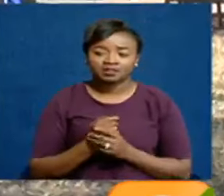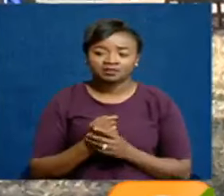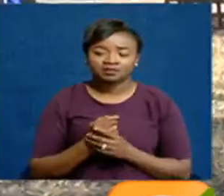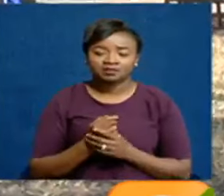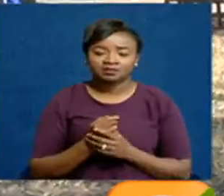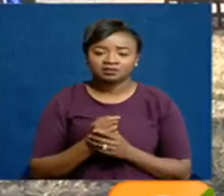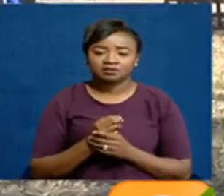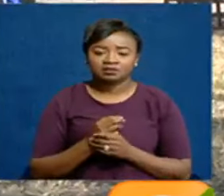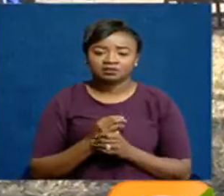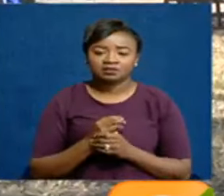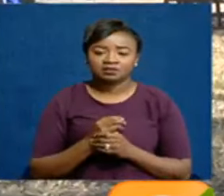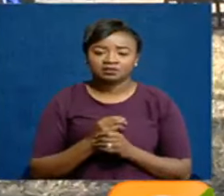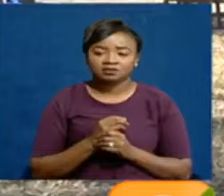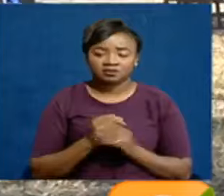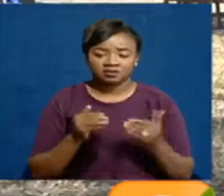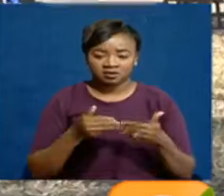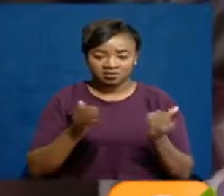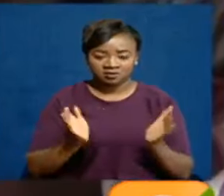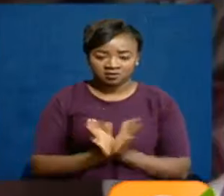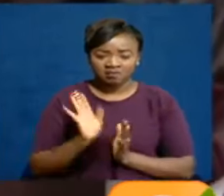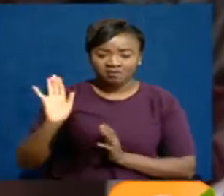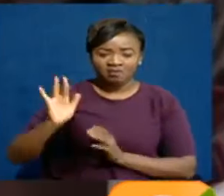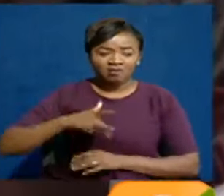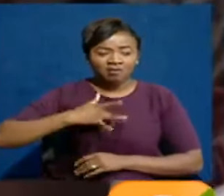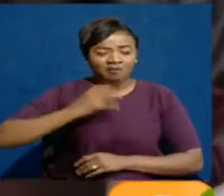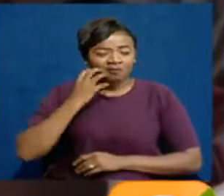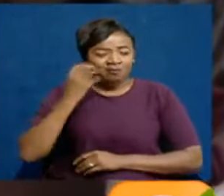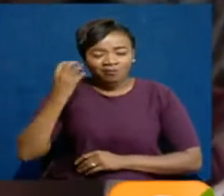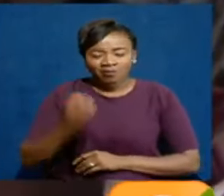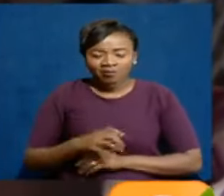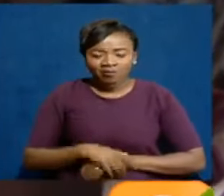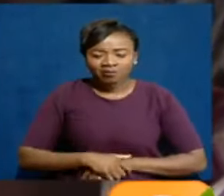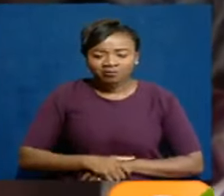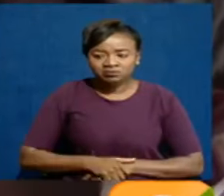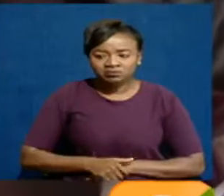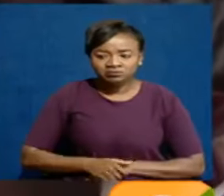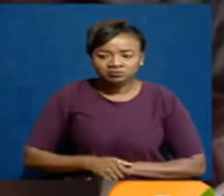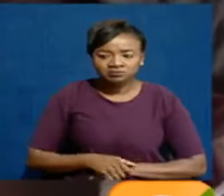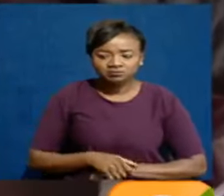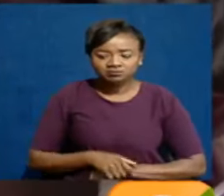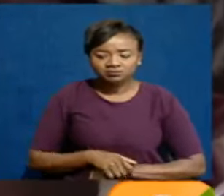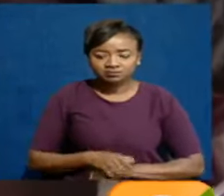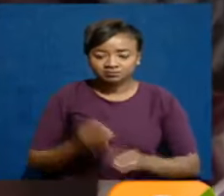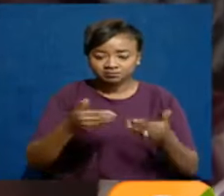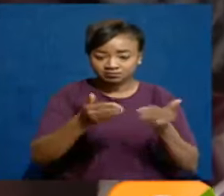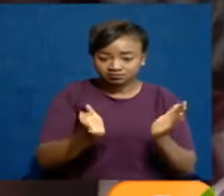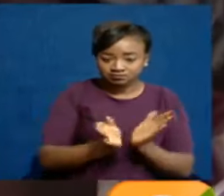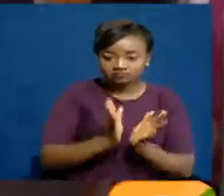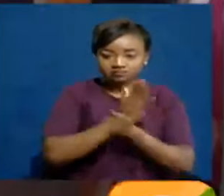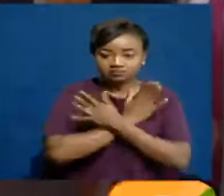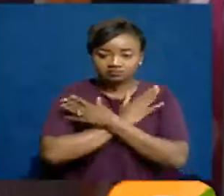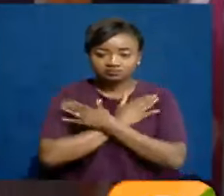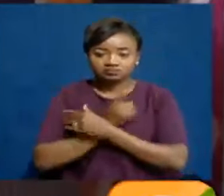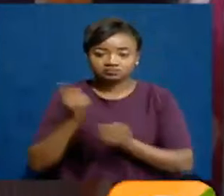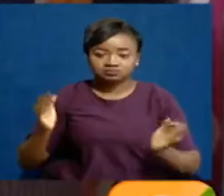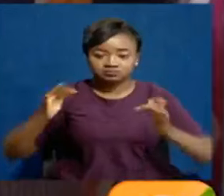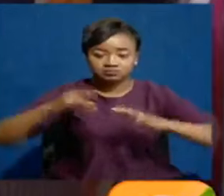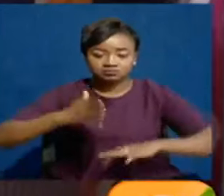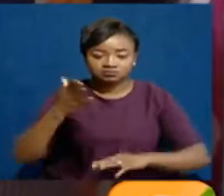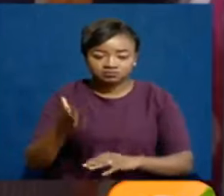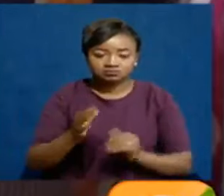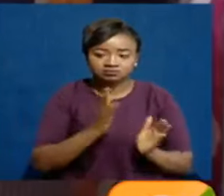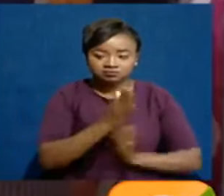A somber mood hangs over the home of Grace Awuonda. Family and friends have gathered here, making